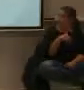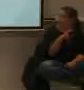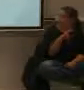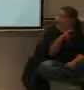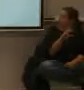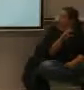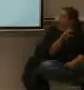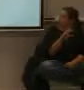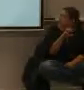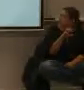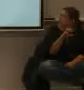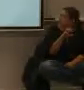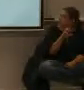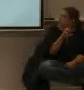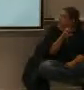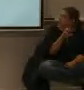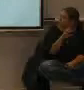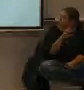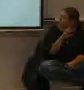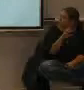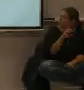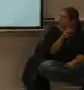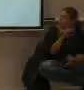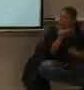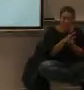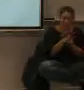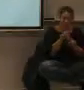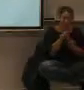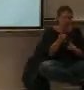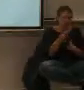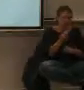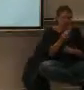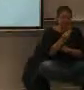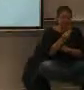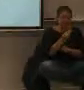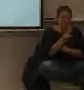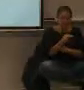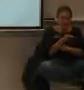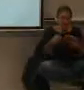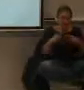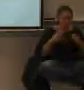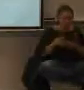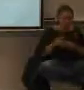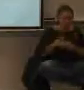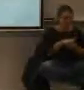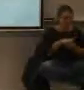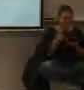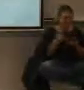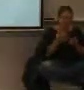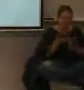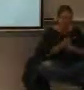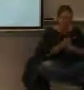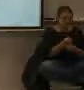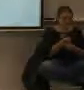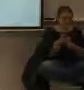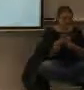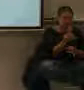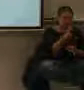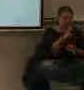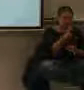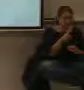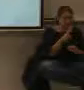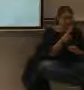with these estrogen acceptors. So it's an area that probably has received interest